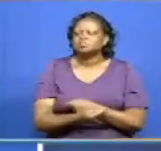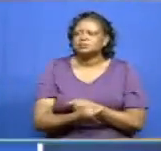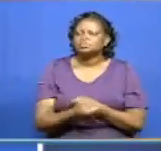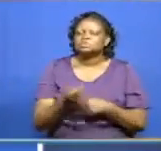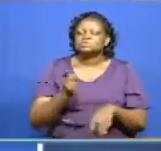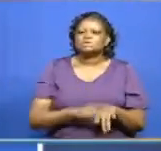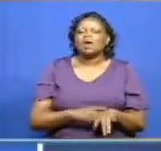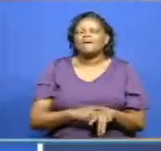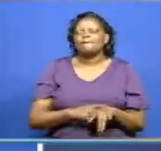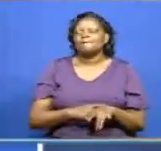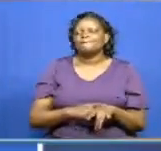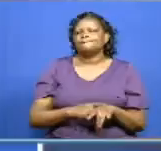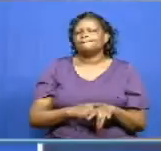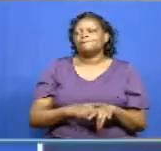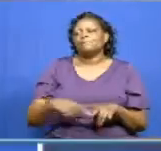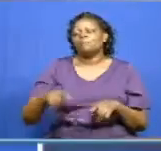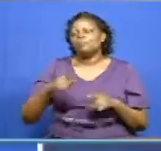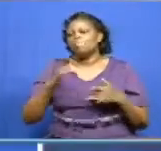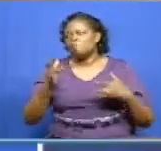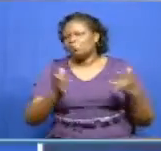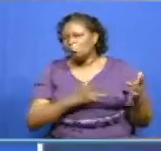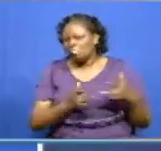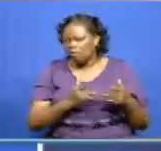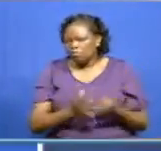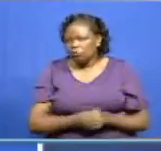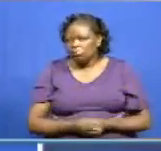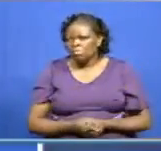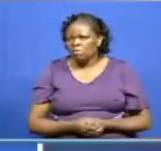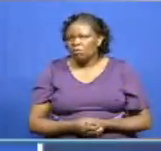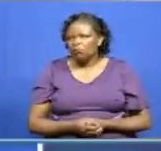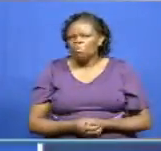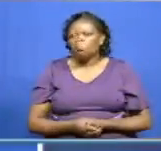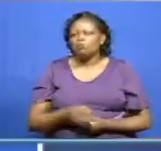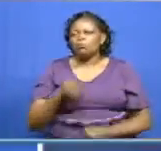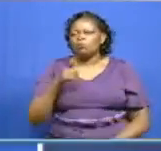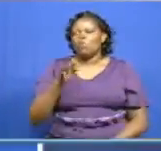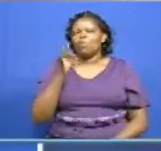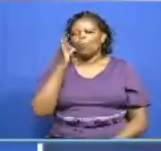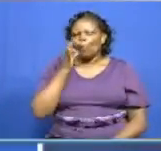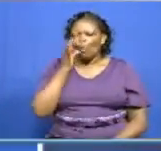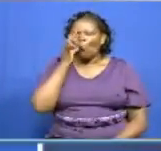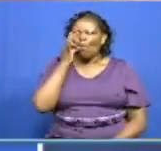we look at the stimulants, narcotics,